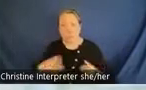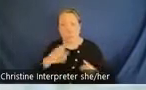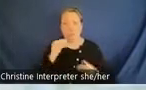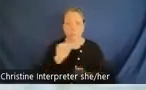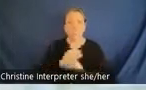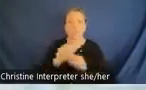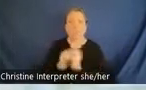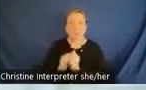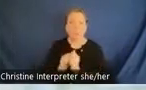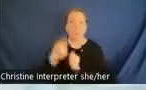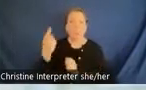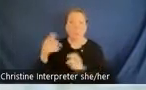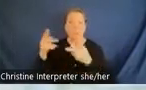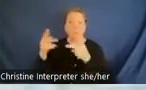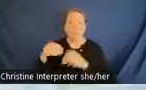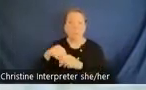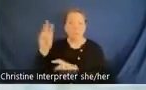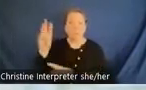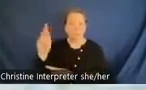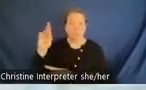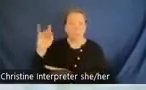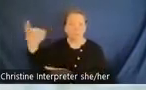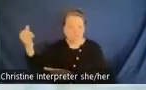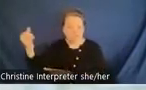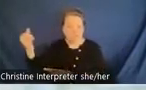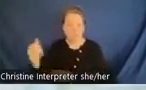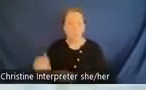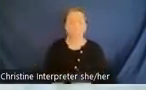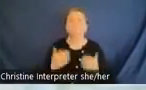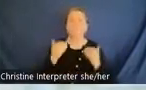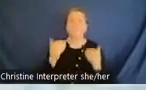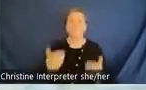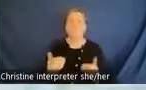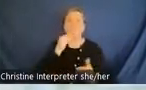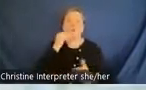And when we accept someone's application for a ramp